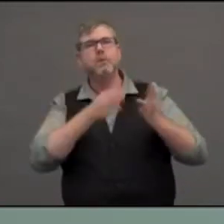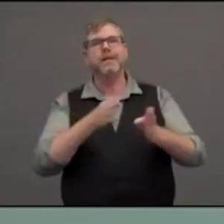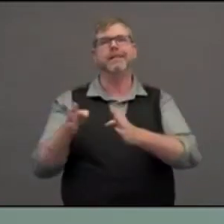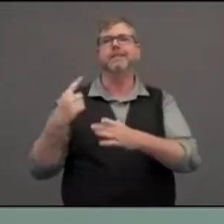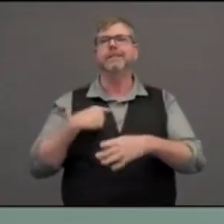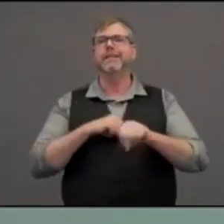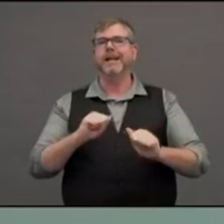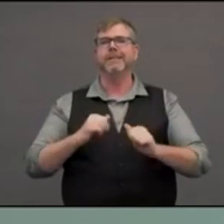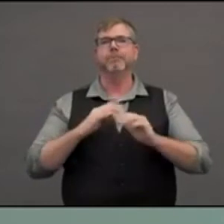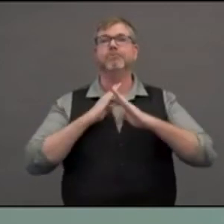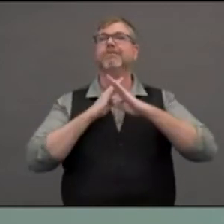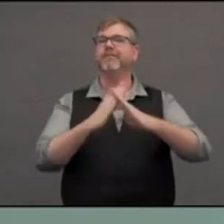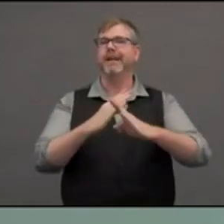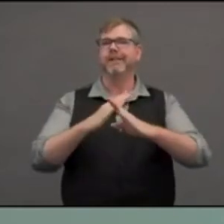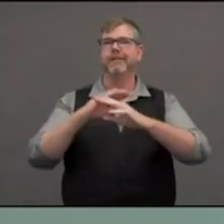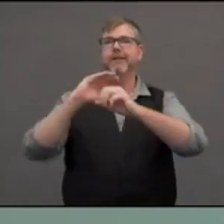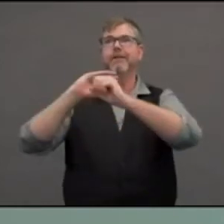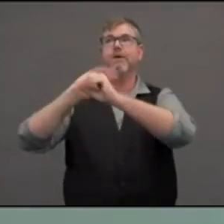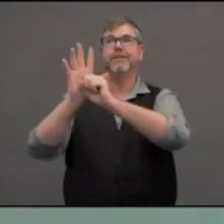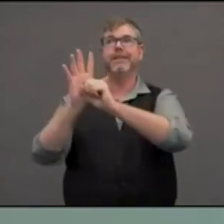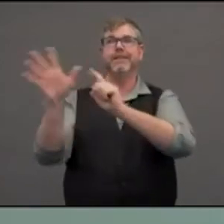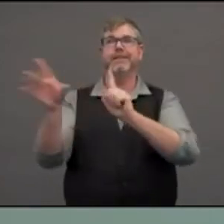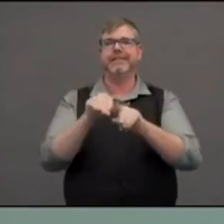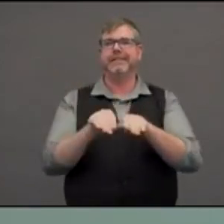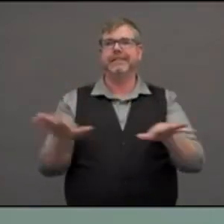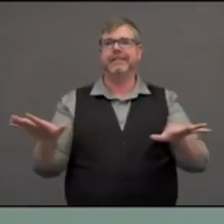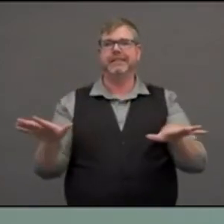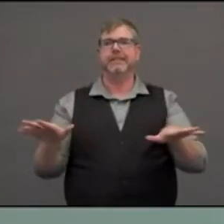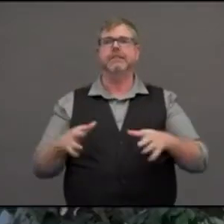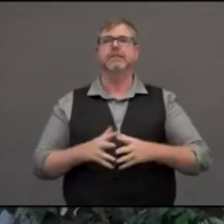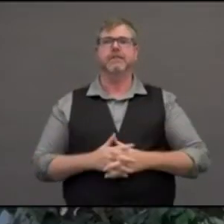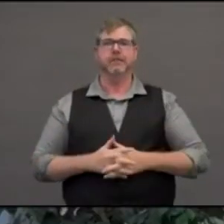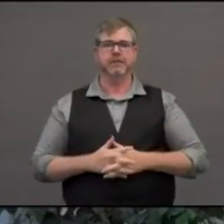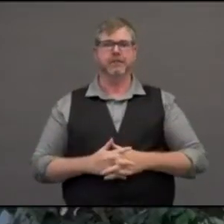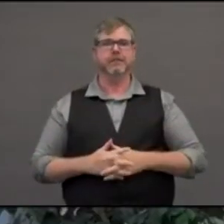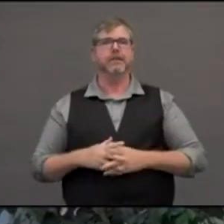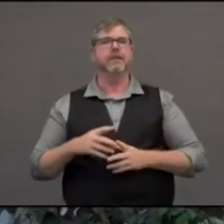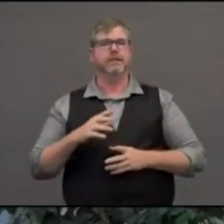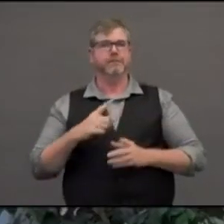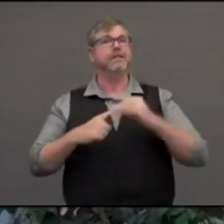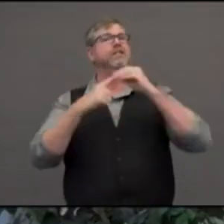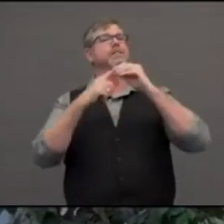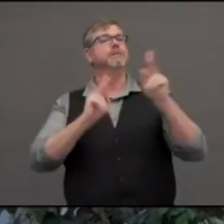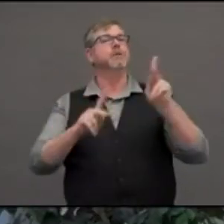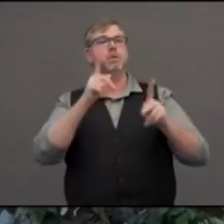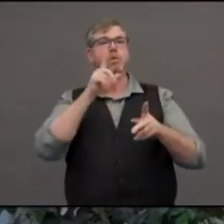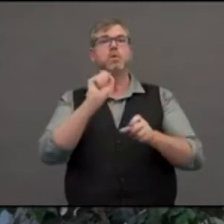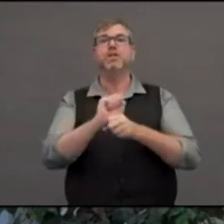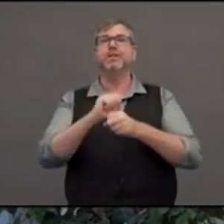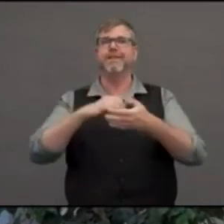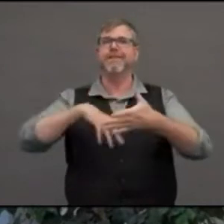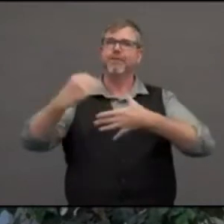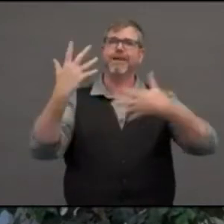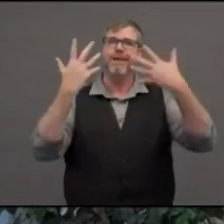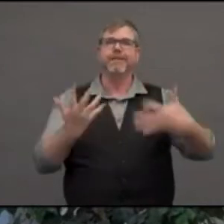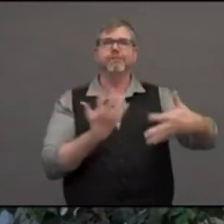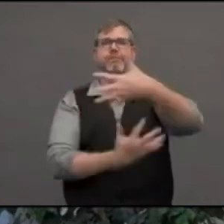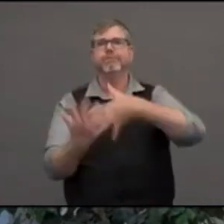that are serving us in these frontline positions. So we are now entering this new